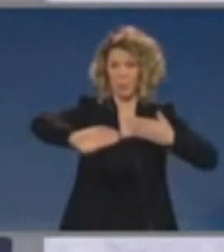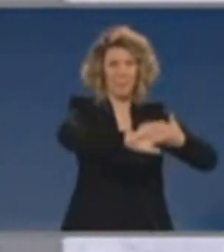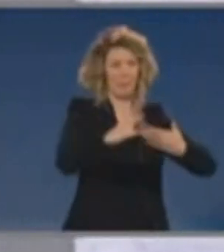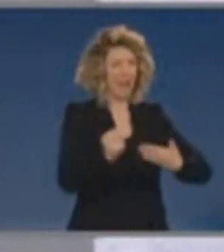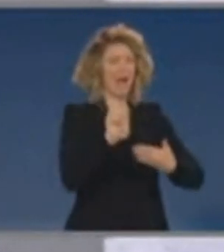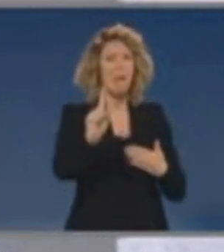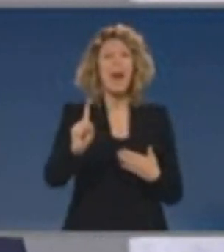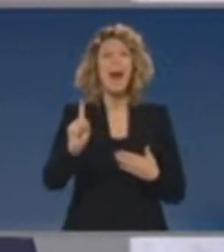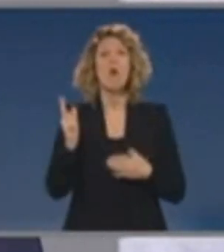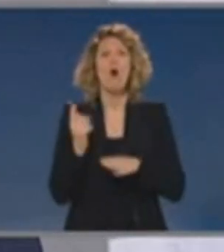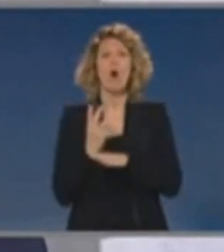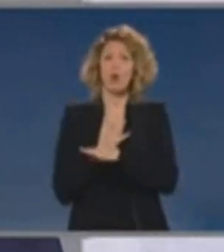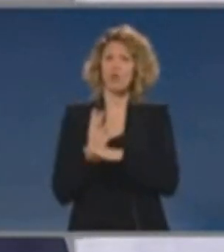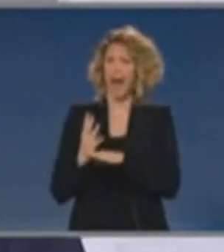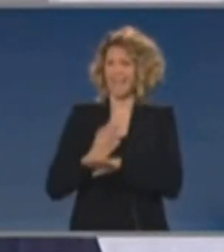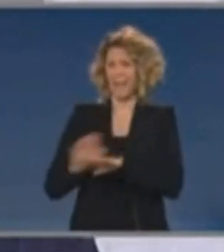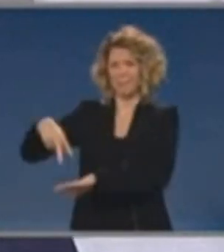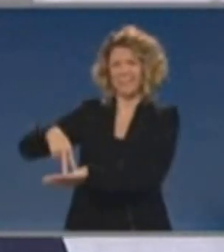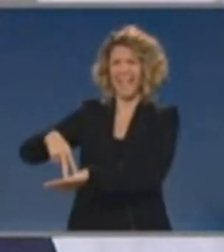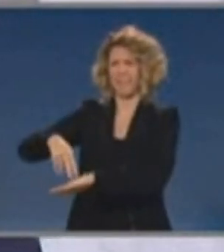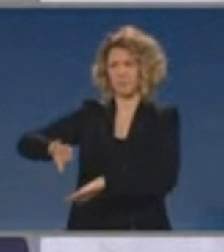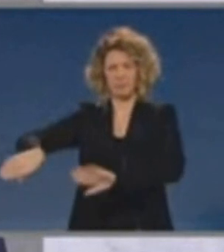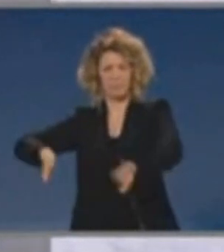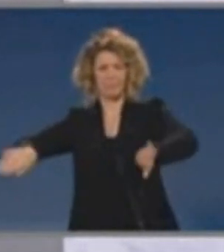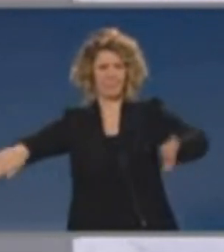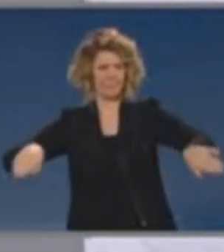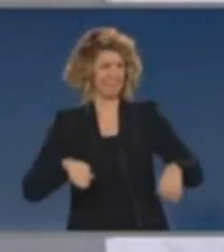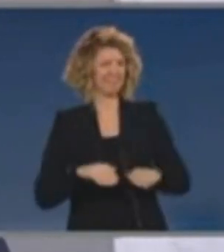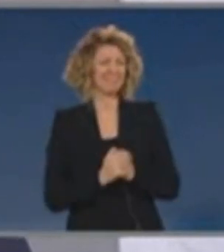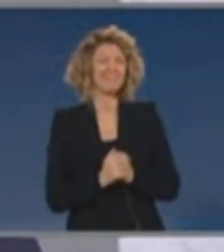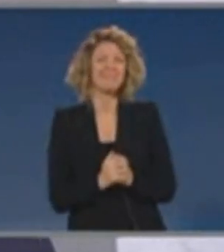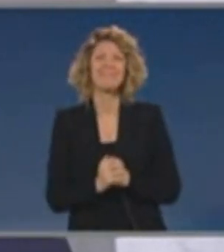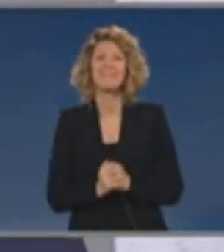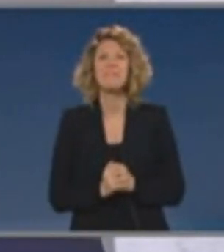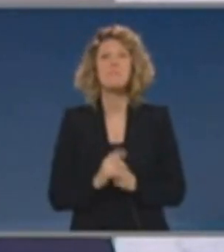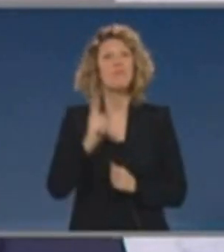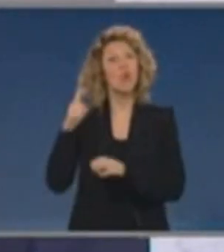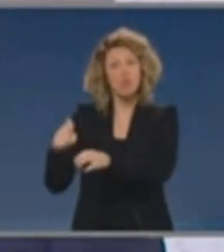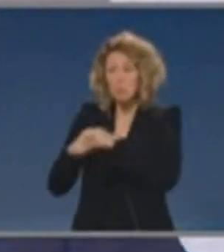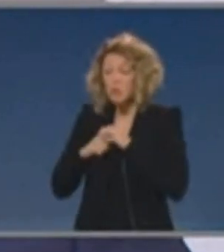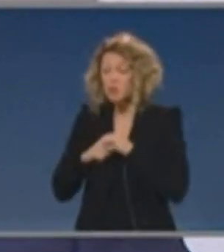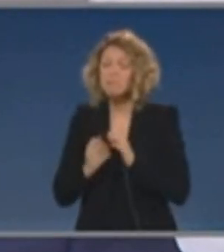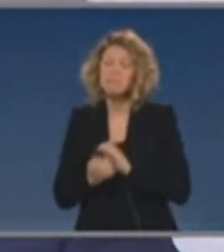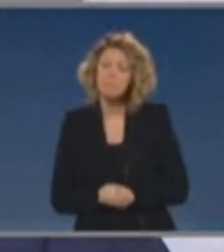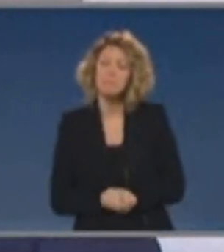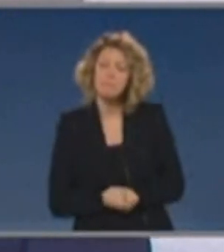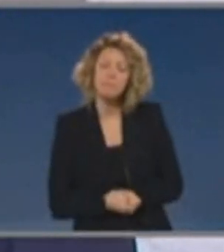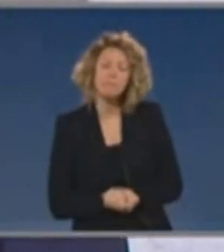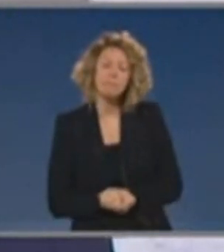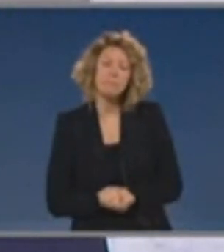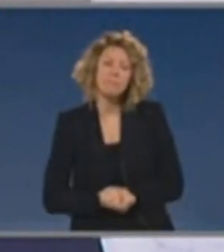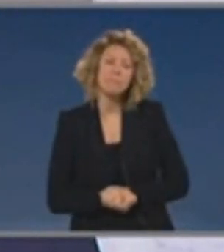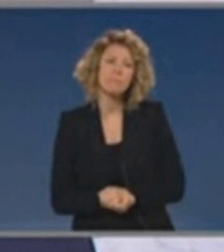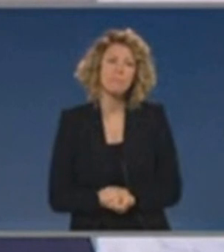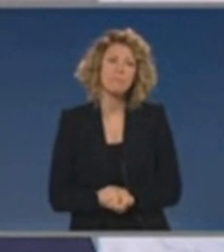We're safe here in the courtyard, and to our friend out there in Kugong, we wish him all the best. Who would like to kick off? Yes. And